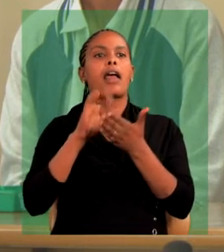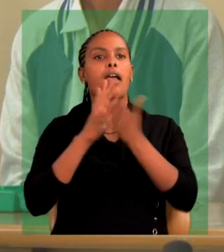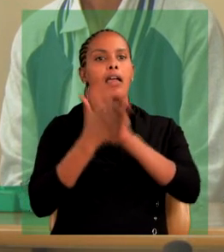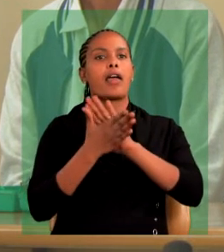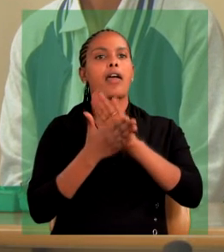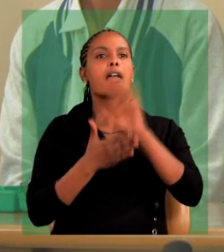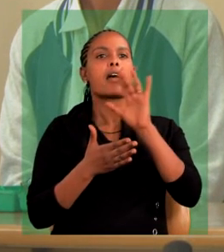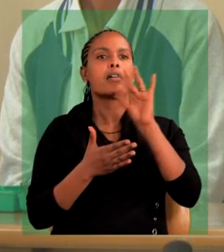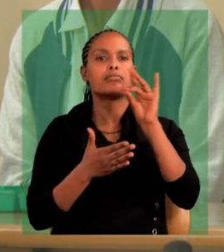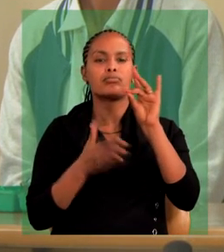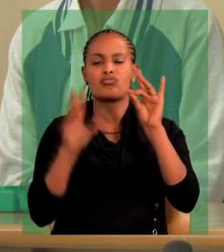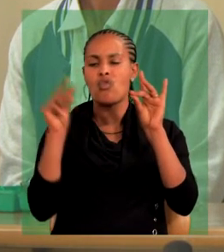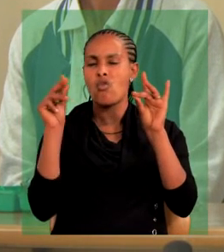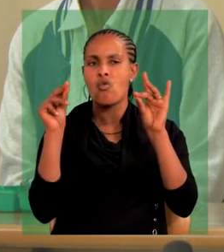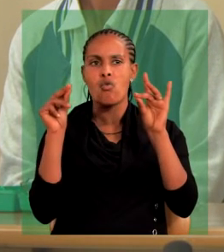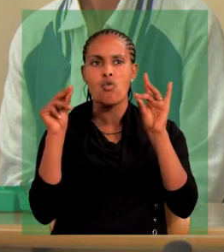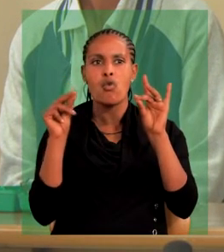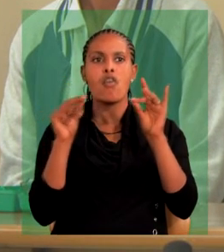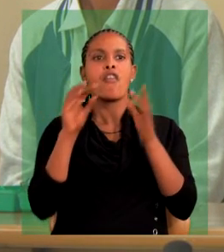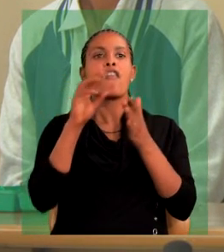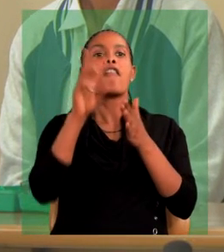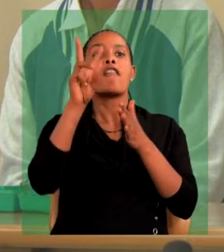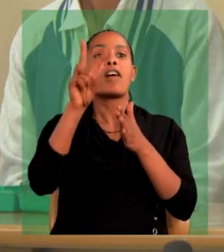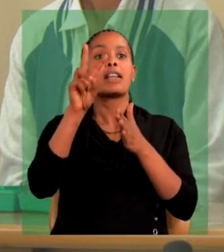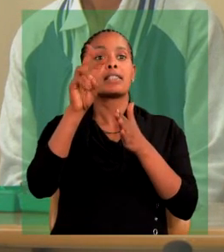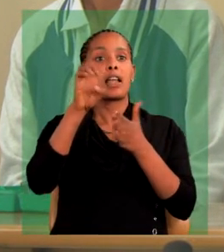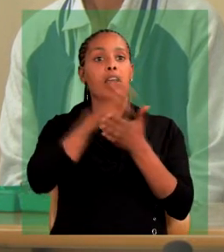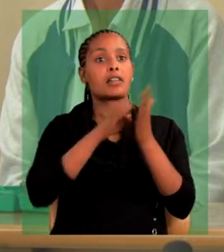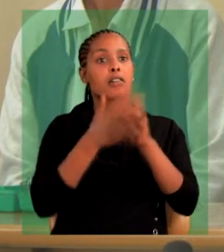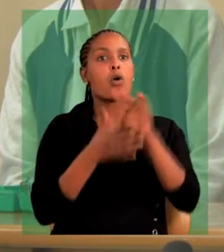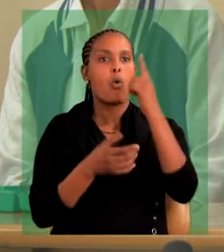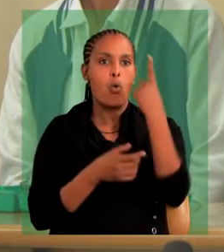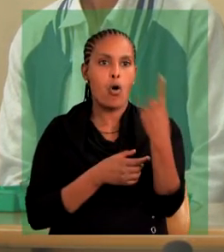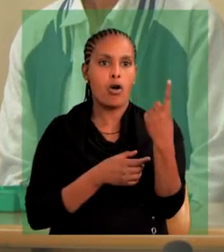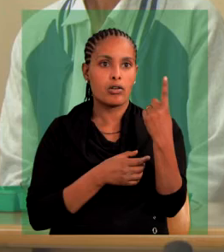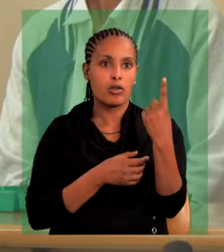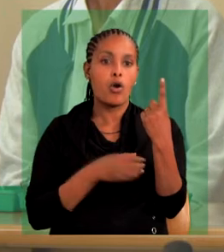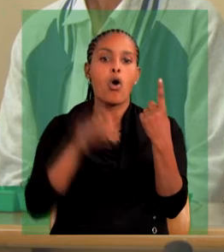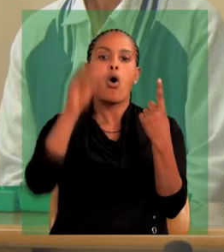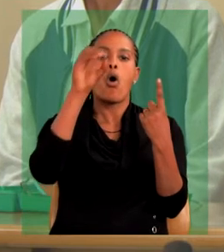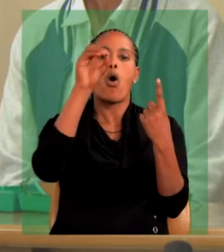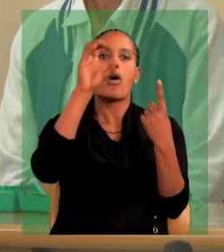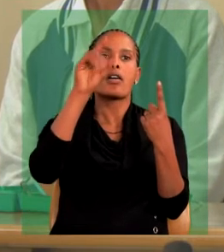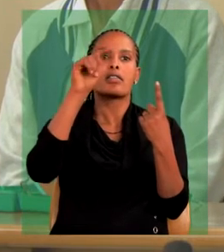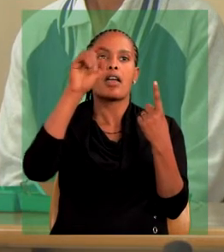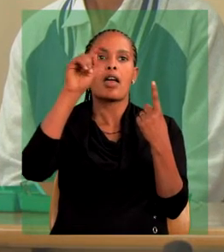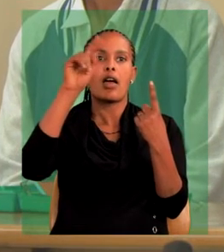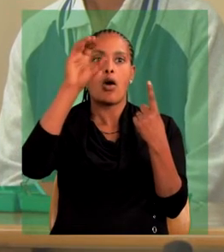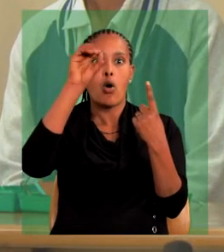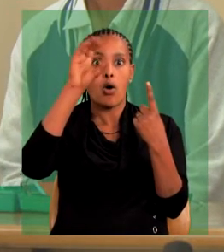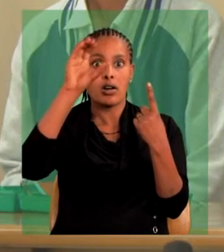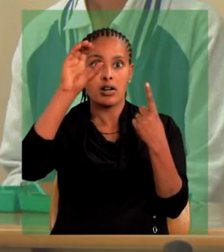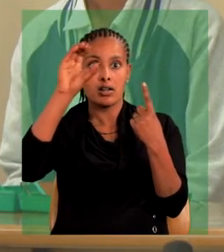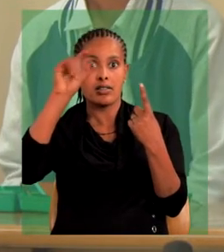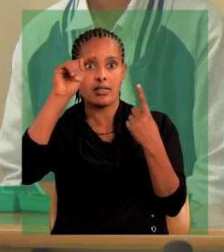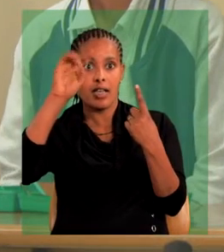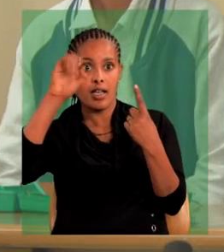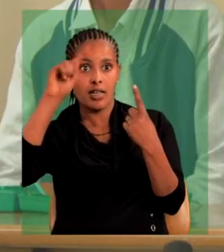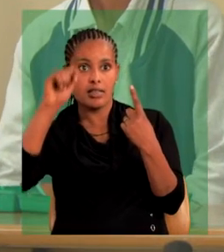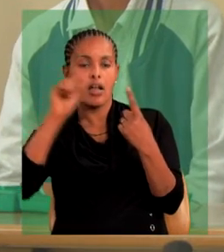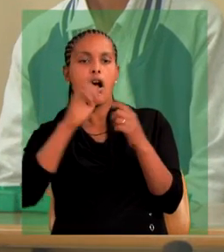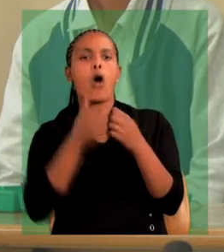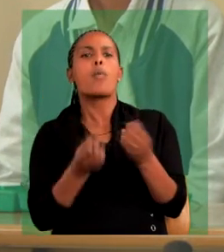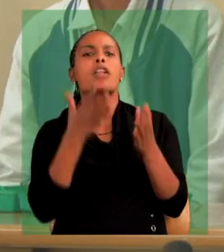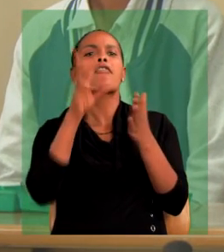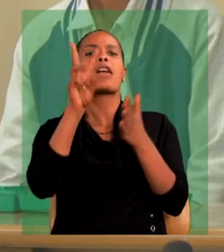8. No, valency is 1. To make octet, it requires one partner. So it has how